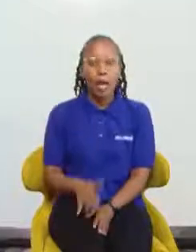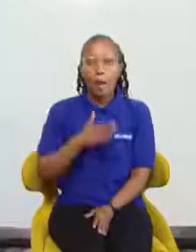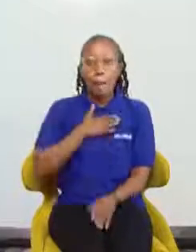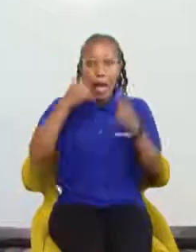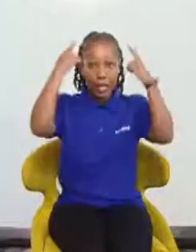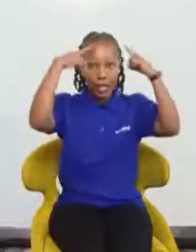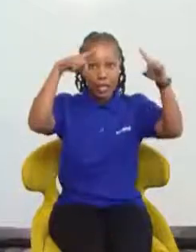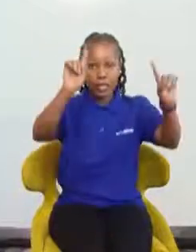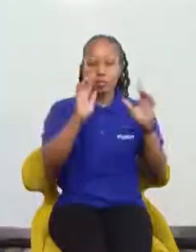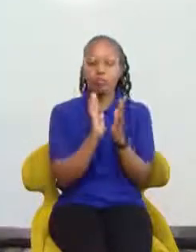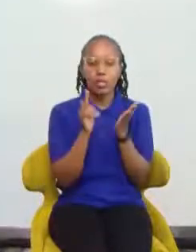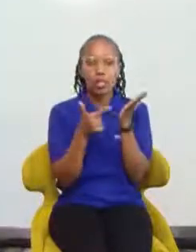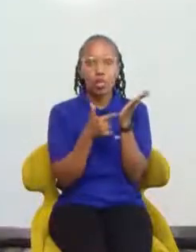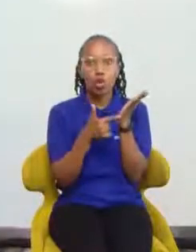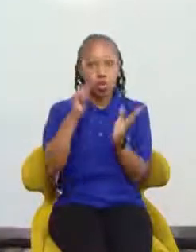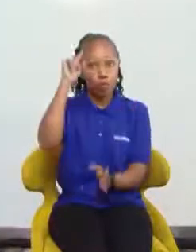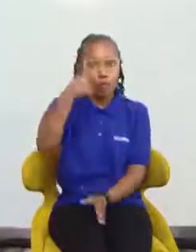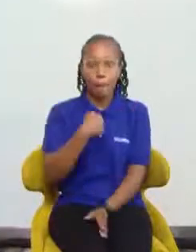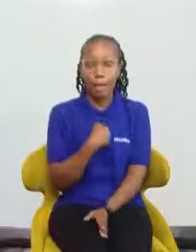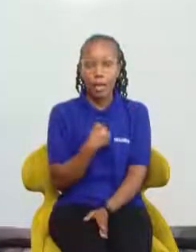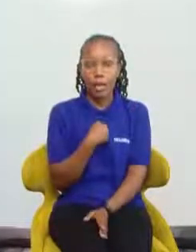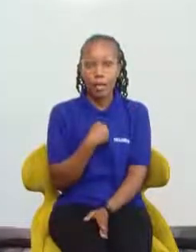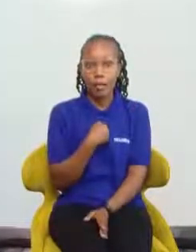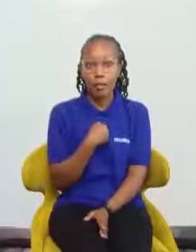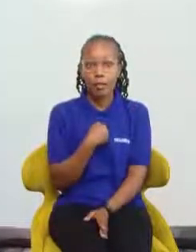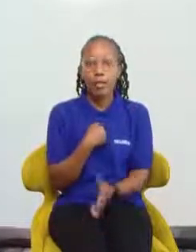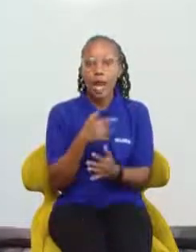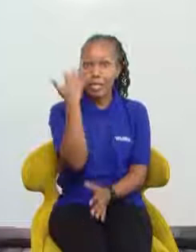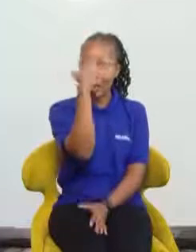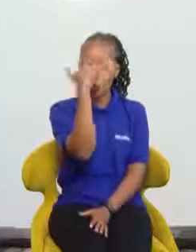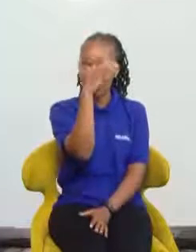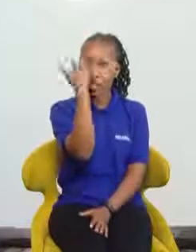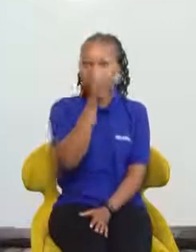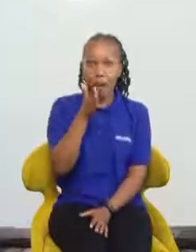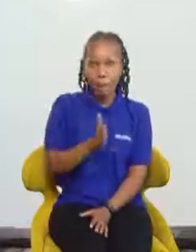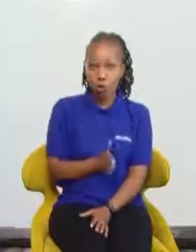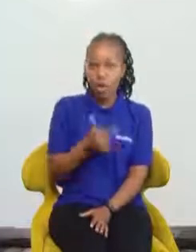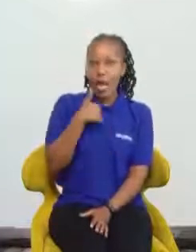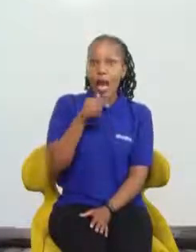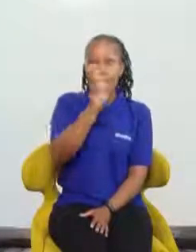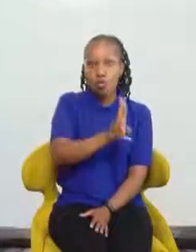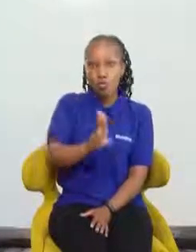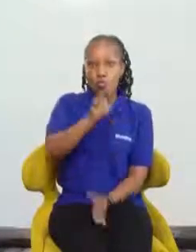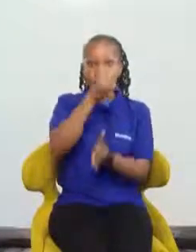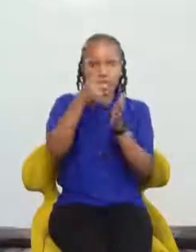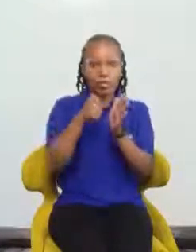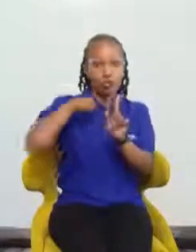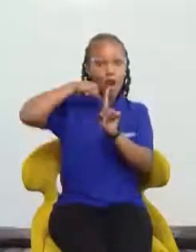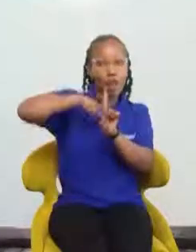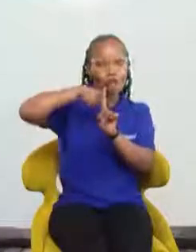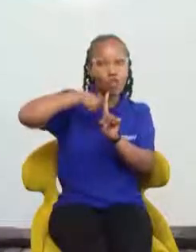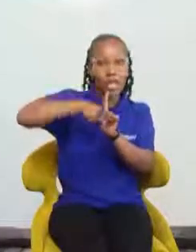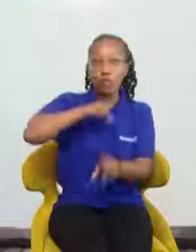with technology for me as an autistic person is I use it to just advocate for